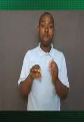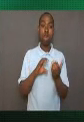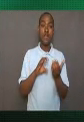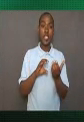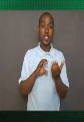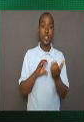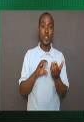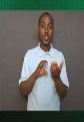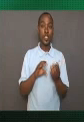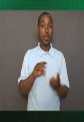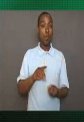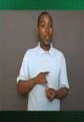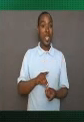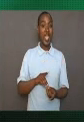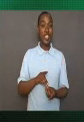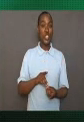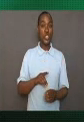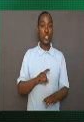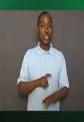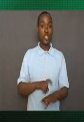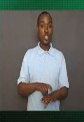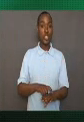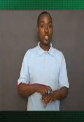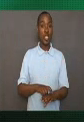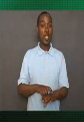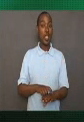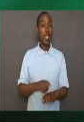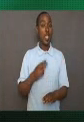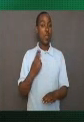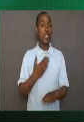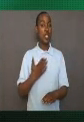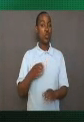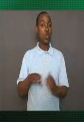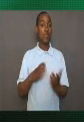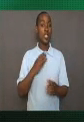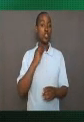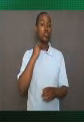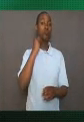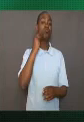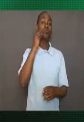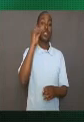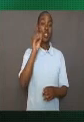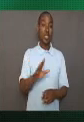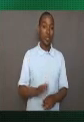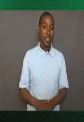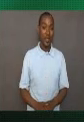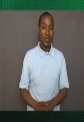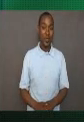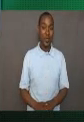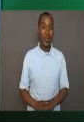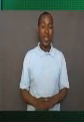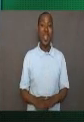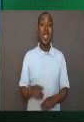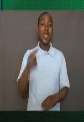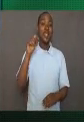swallowed, digested, or coughed up. The trachea is split into two